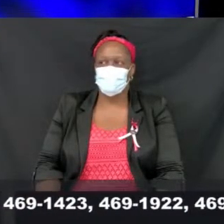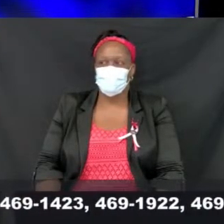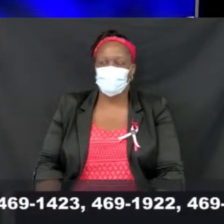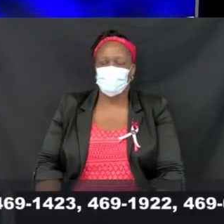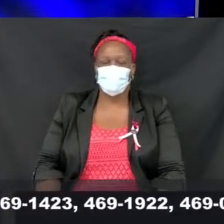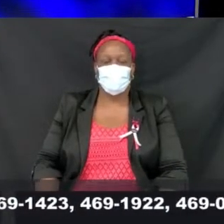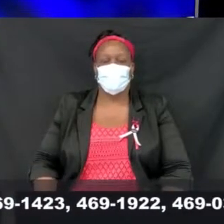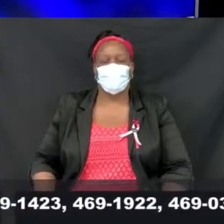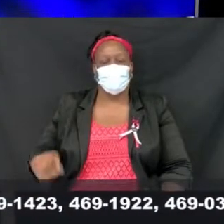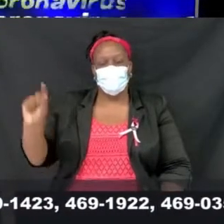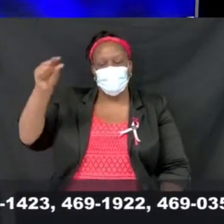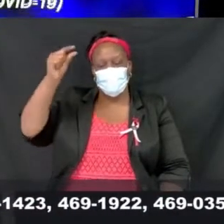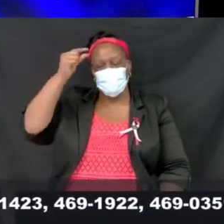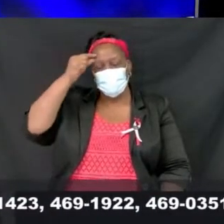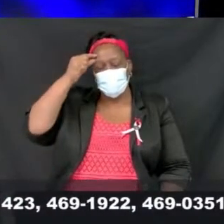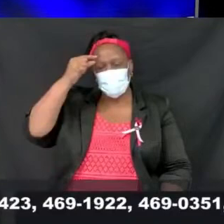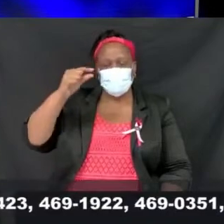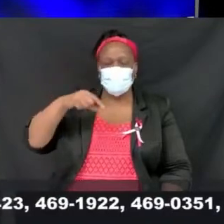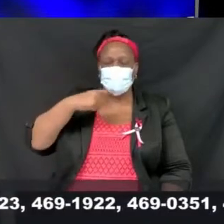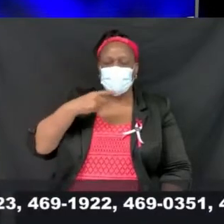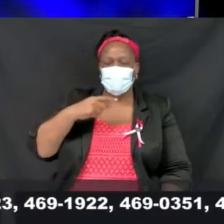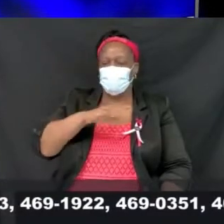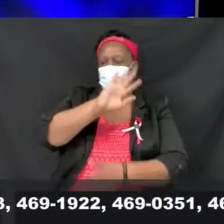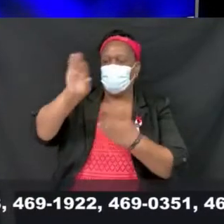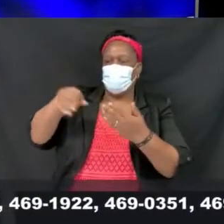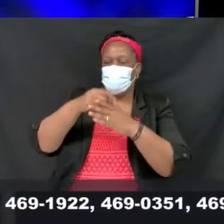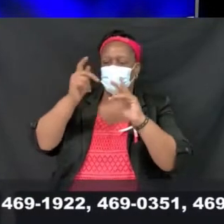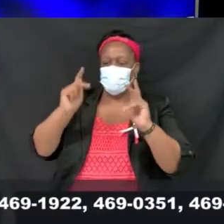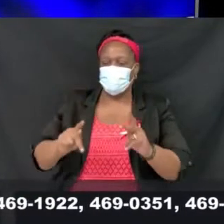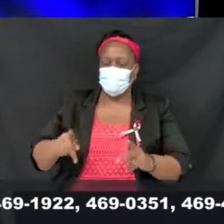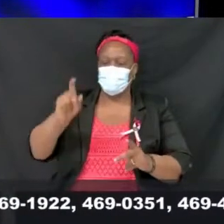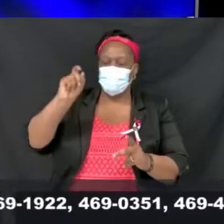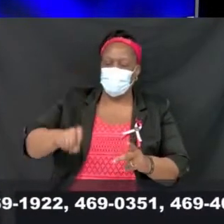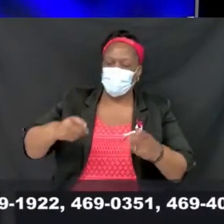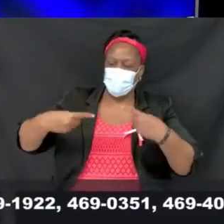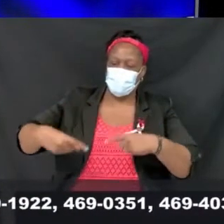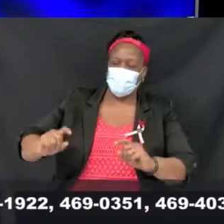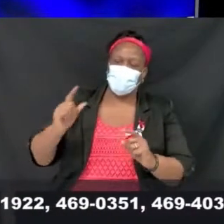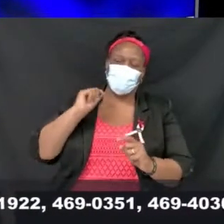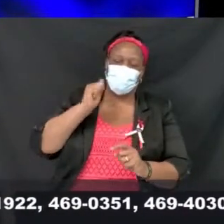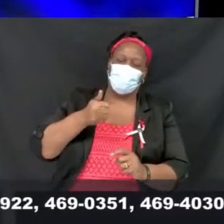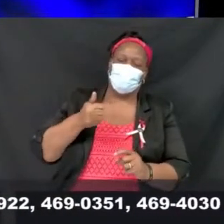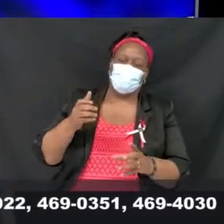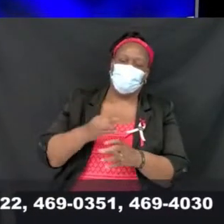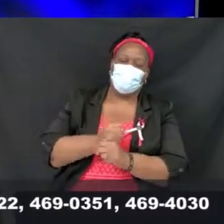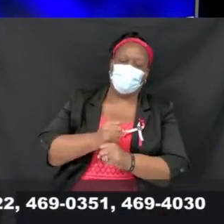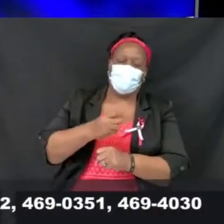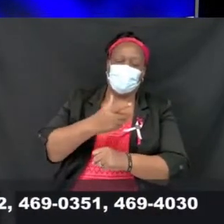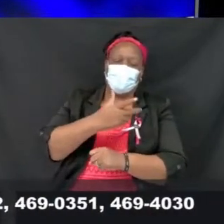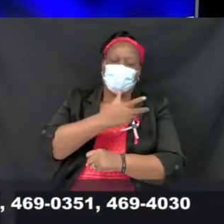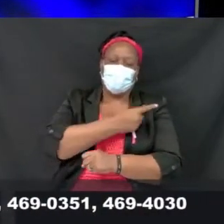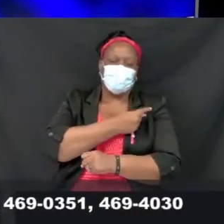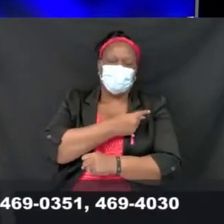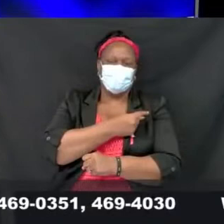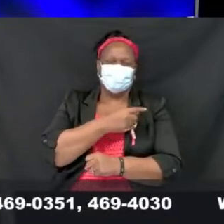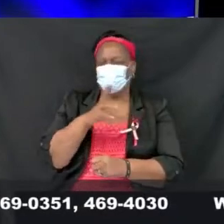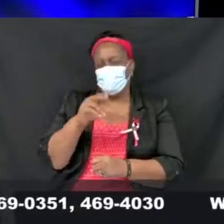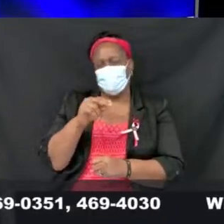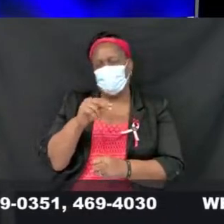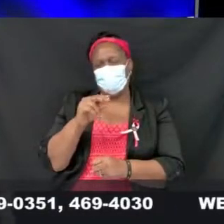a widespread mandate saying every citizen has to come forward tomorrow to be vaccinated, I am not for that.